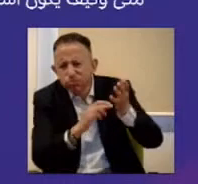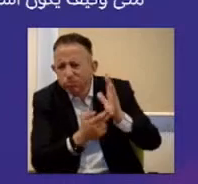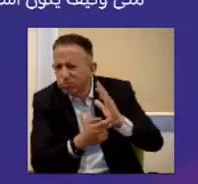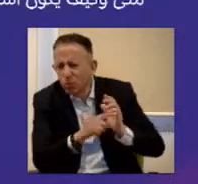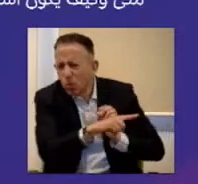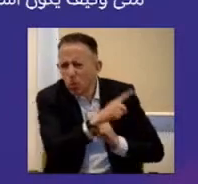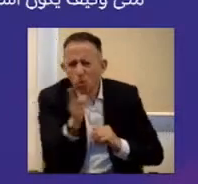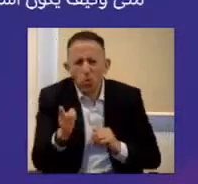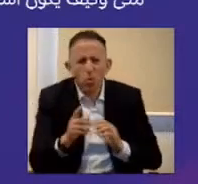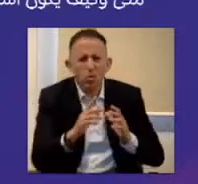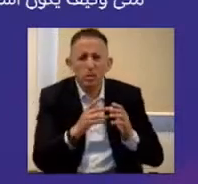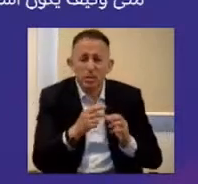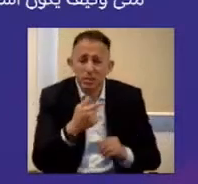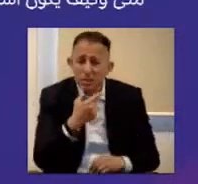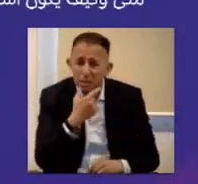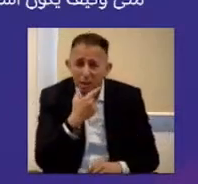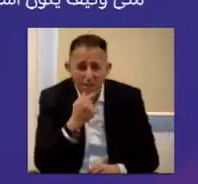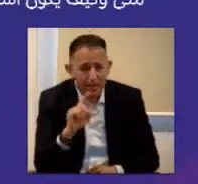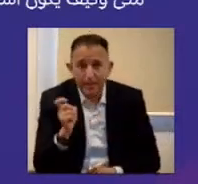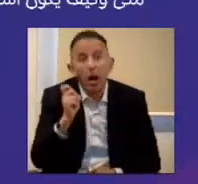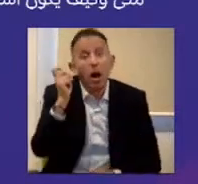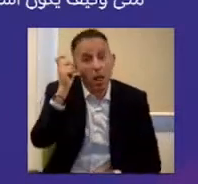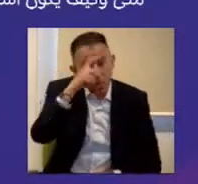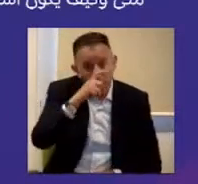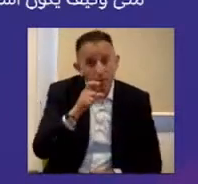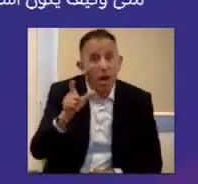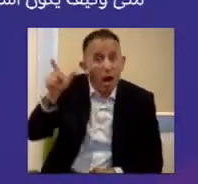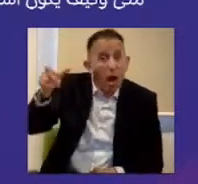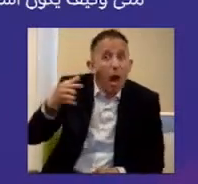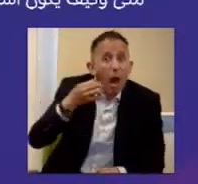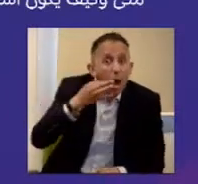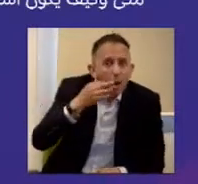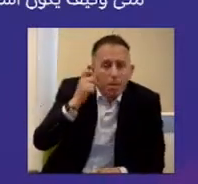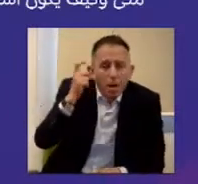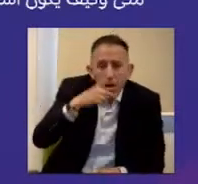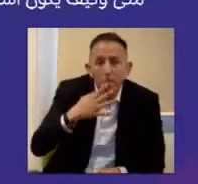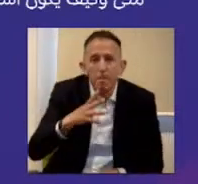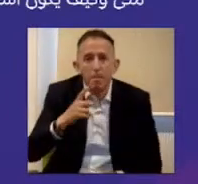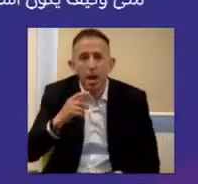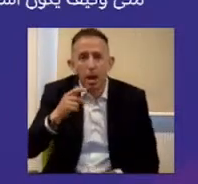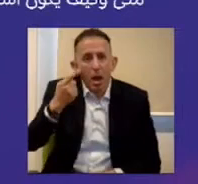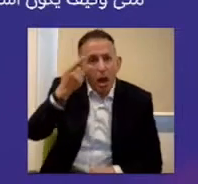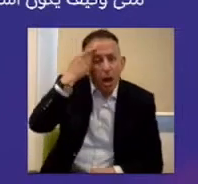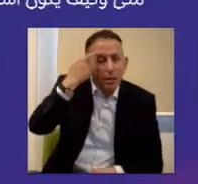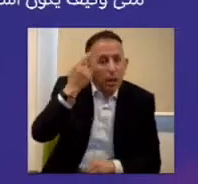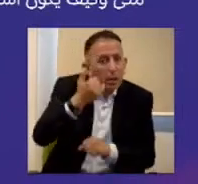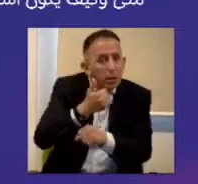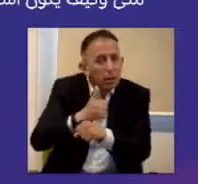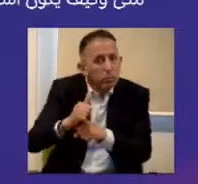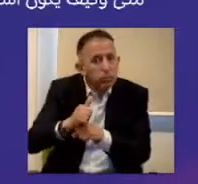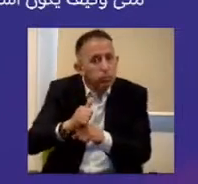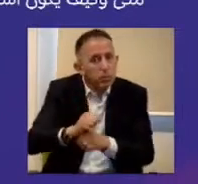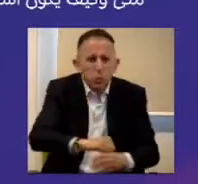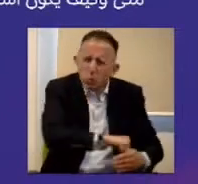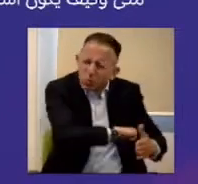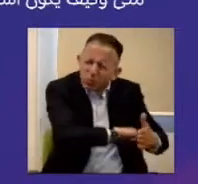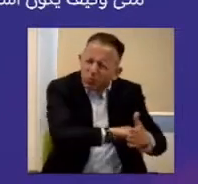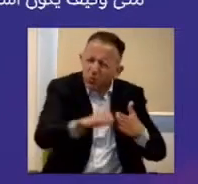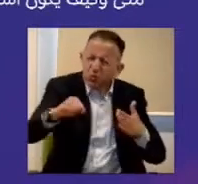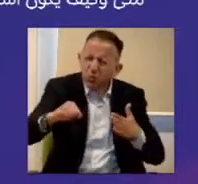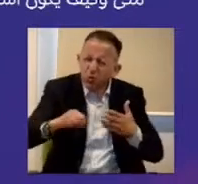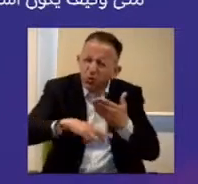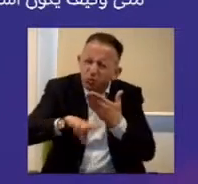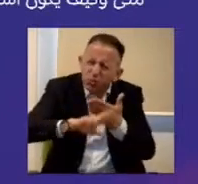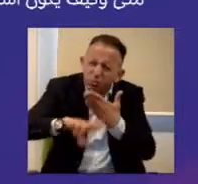regressions inside, and I get as output a vector function f with a number of parameters. For example, I put